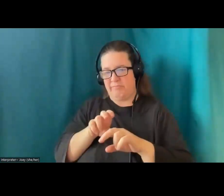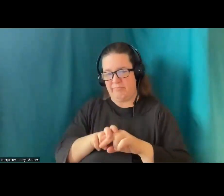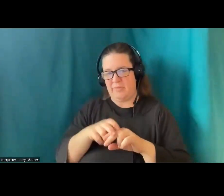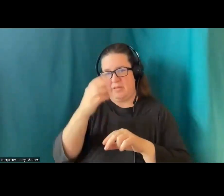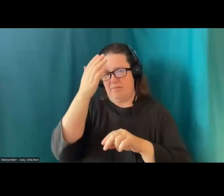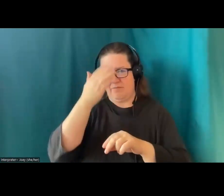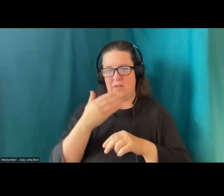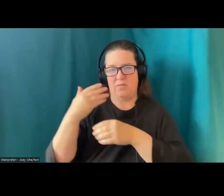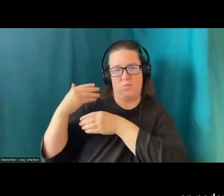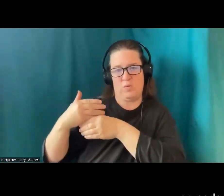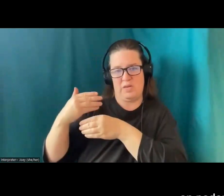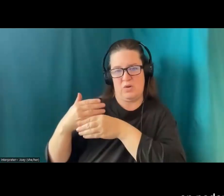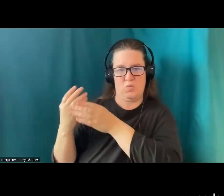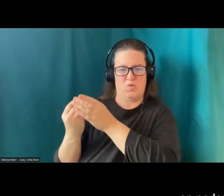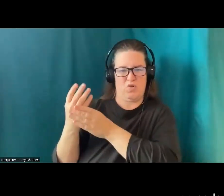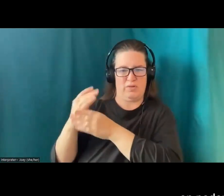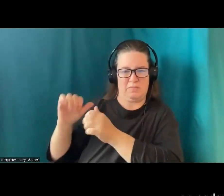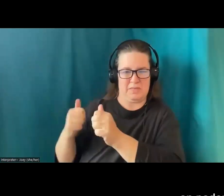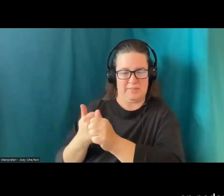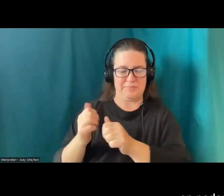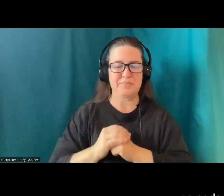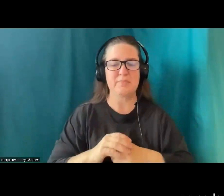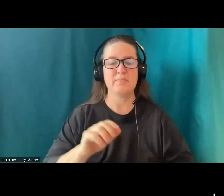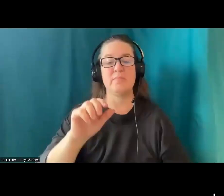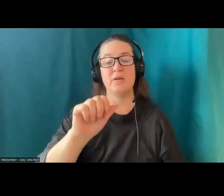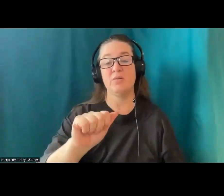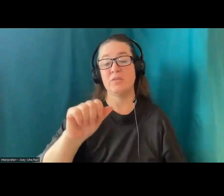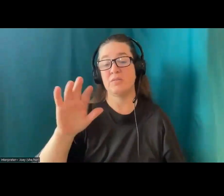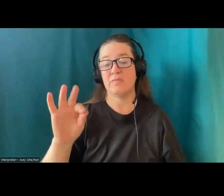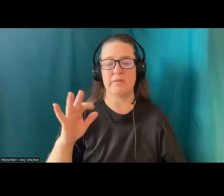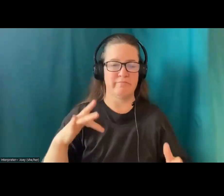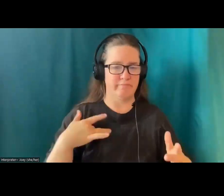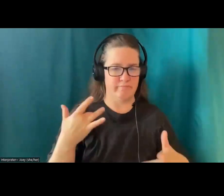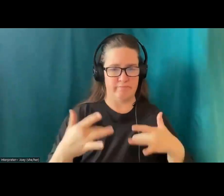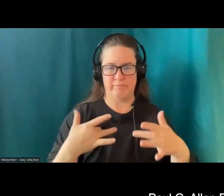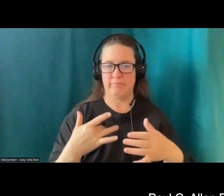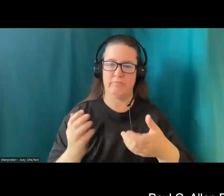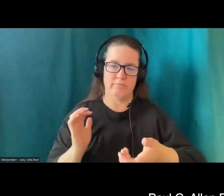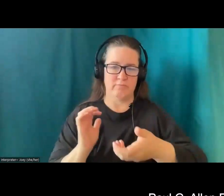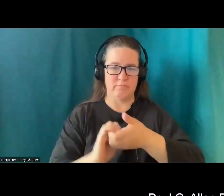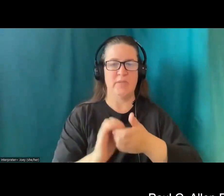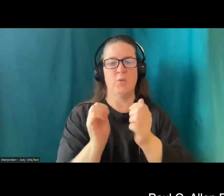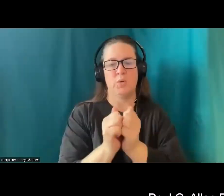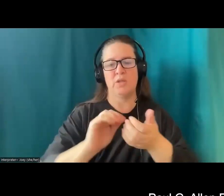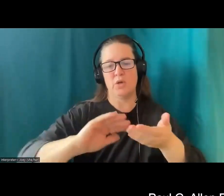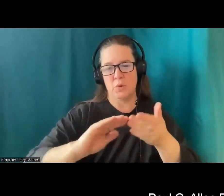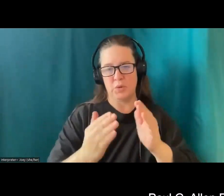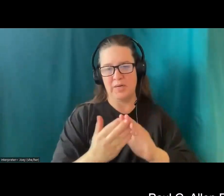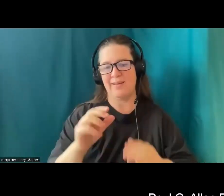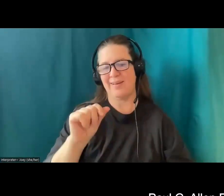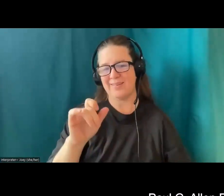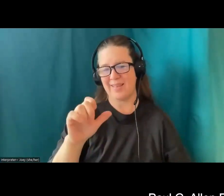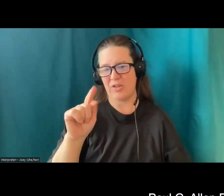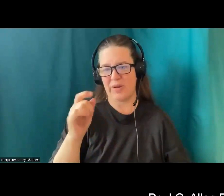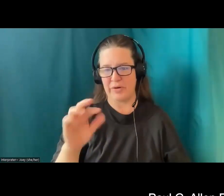Fund is excited to be able to administer our Community Accelerator Grant. In partnership with the Paul G. Allen Family Foundation, we will be